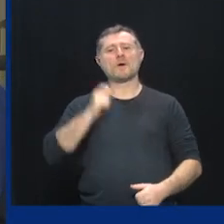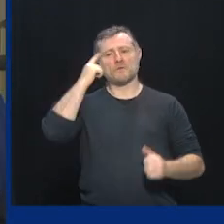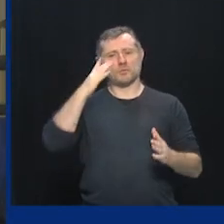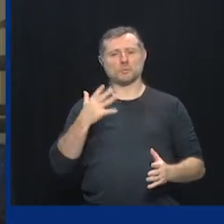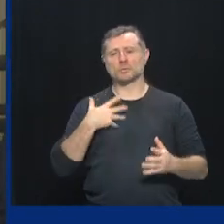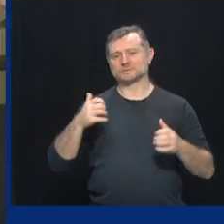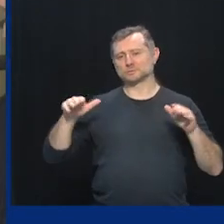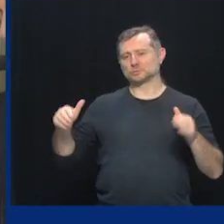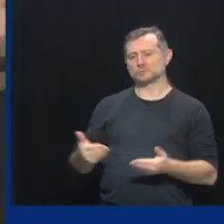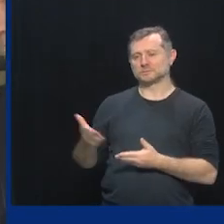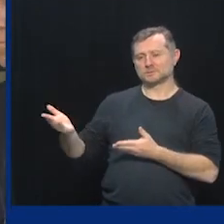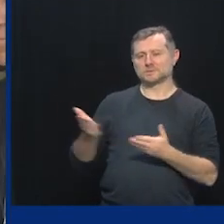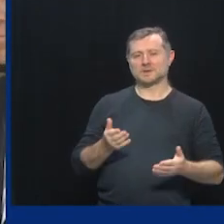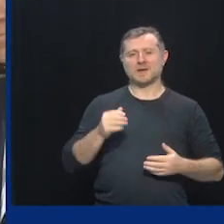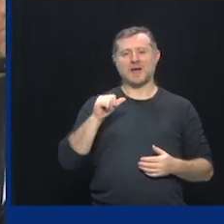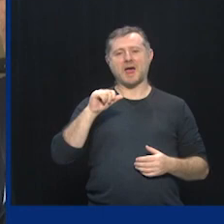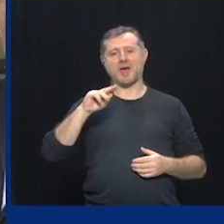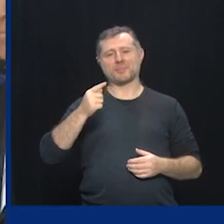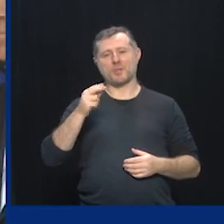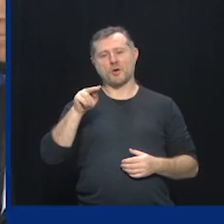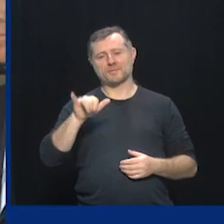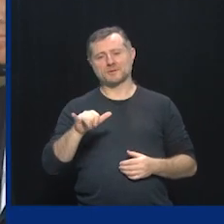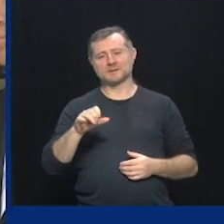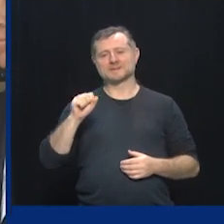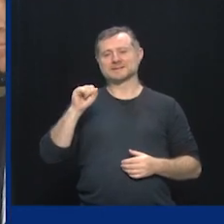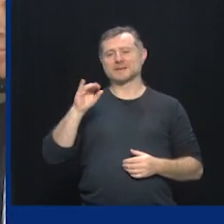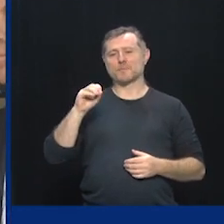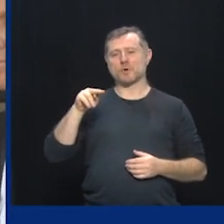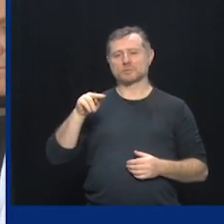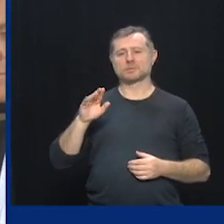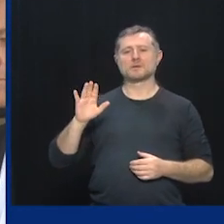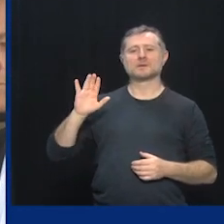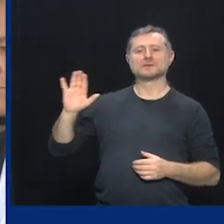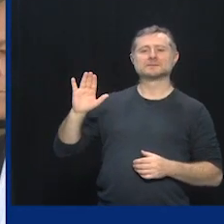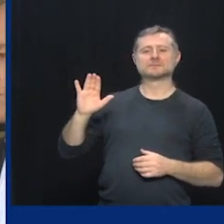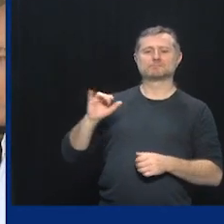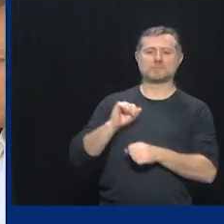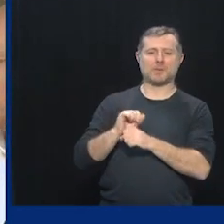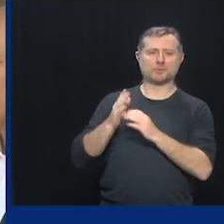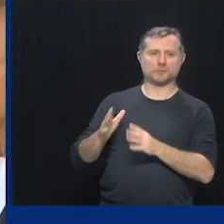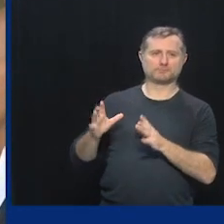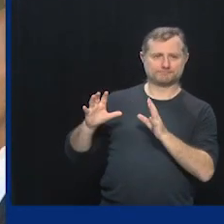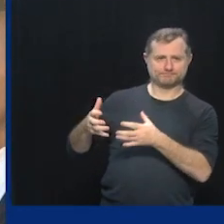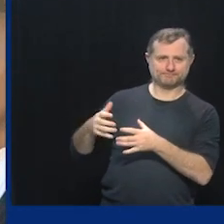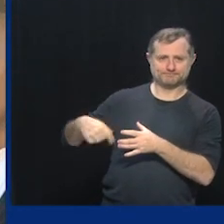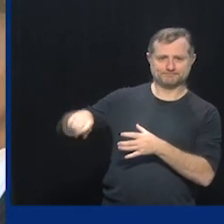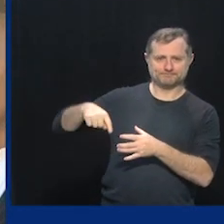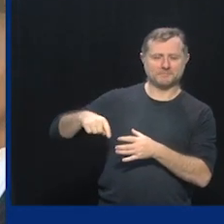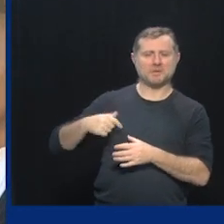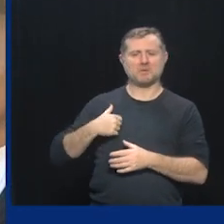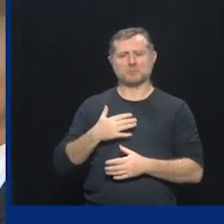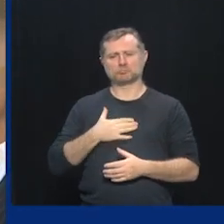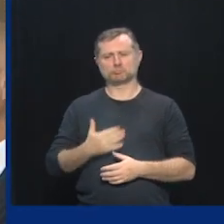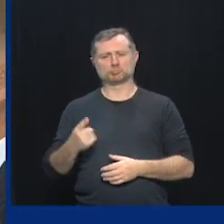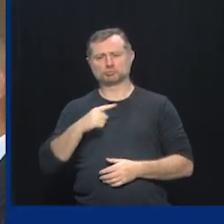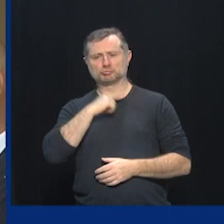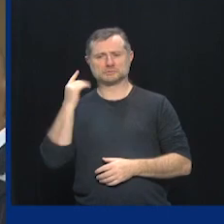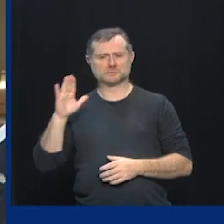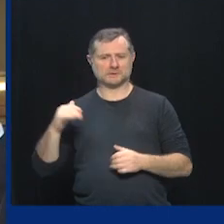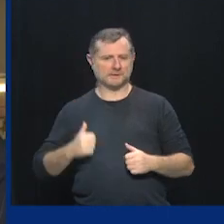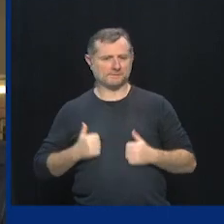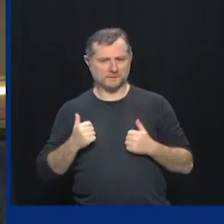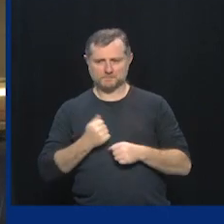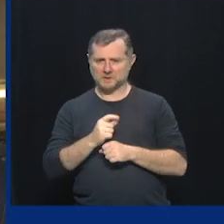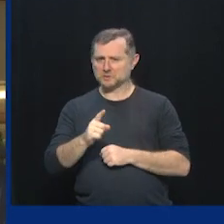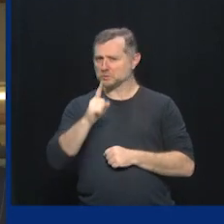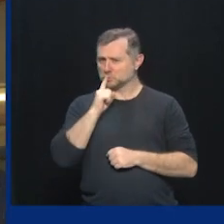Simon. It's his men and women who are out there endangering their own lives, making sure that we can get safely where we need to go. And I want to